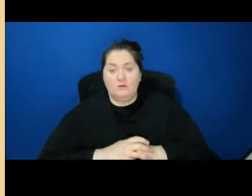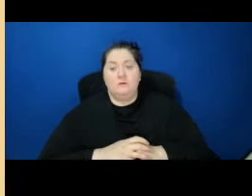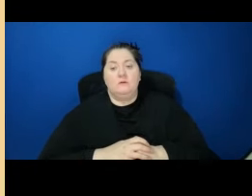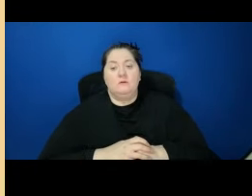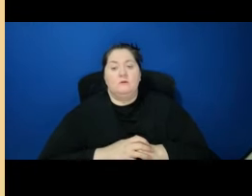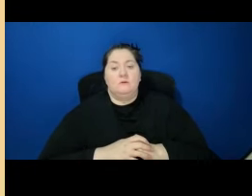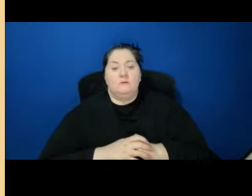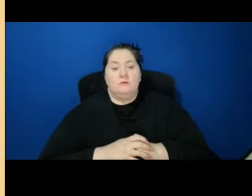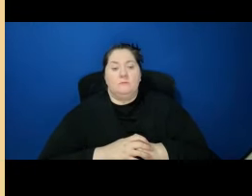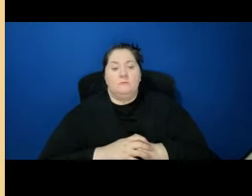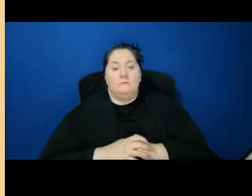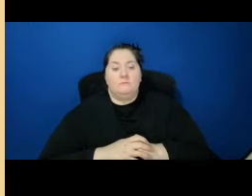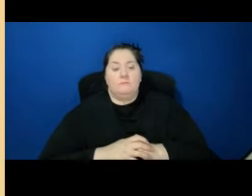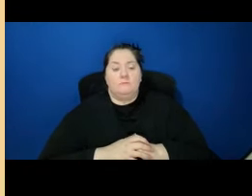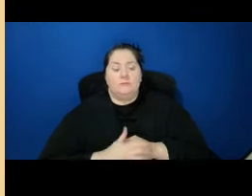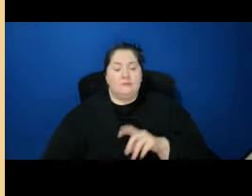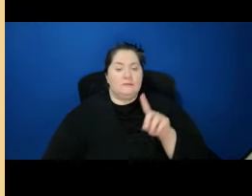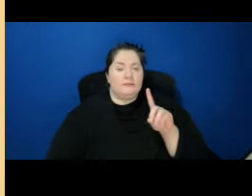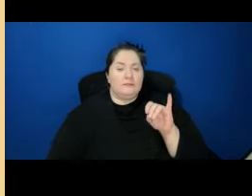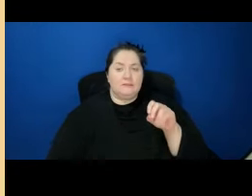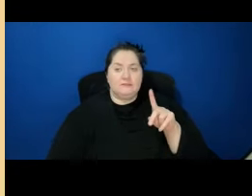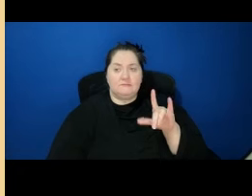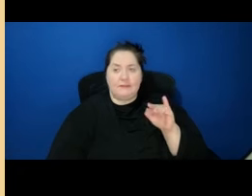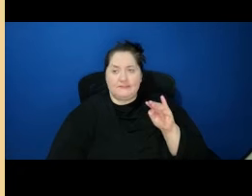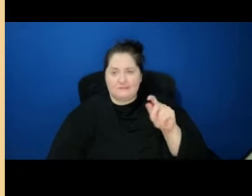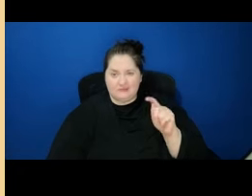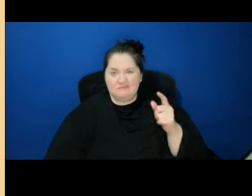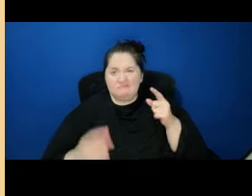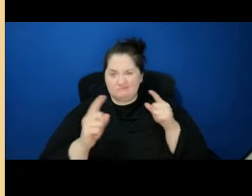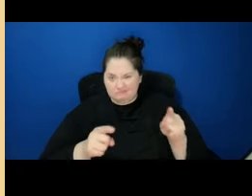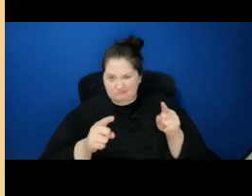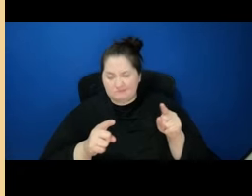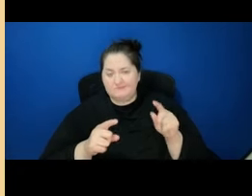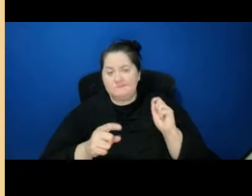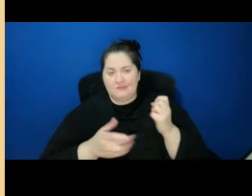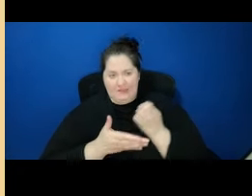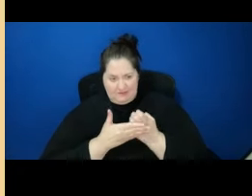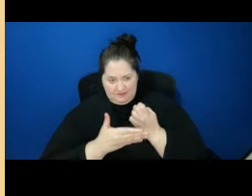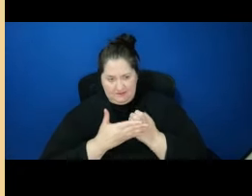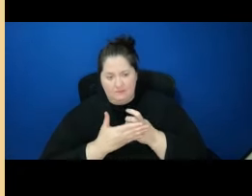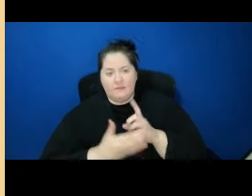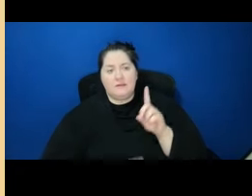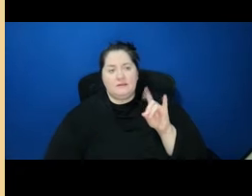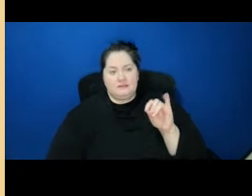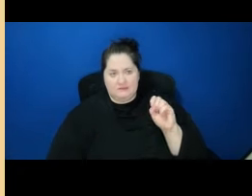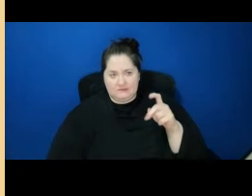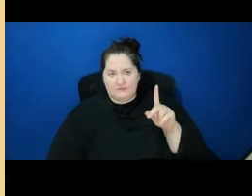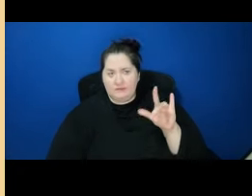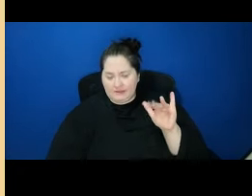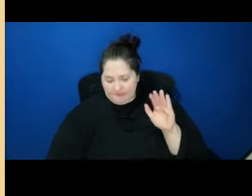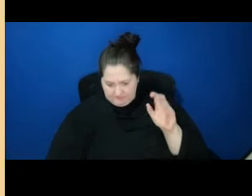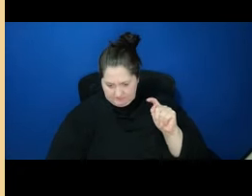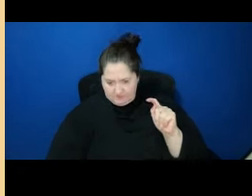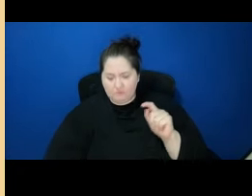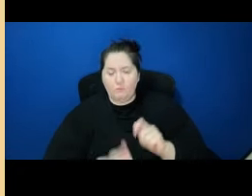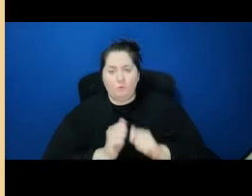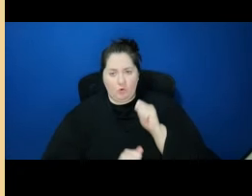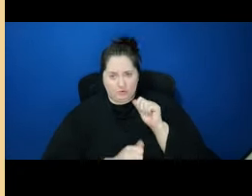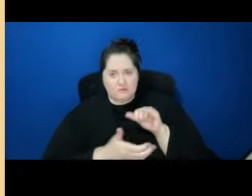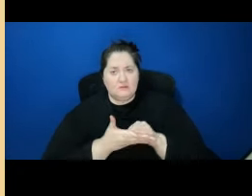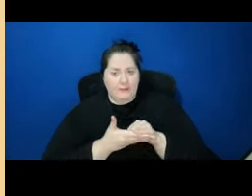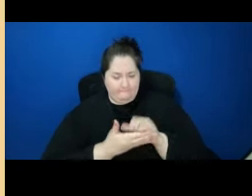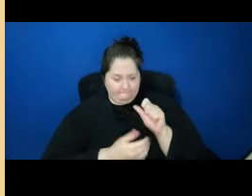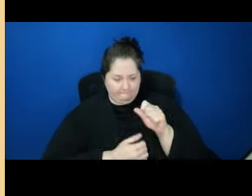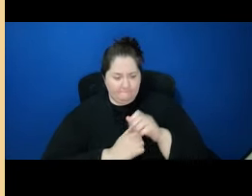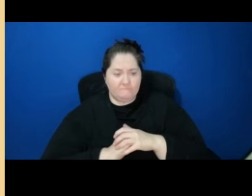Today, displacement is actively going on, particularly economic displacement is the majority of that. So